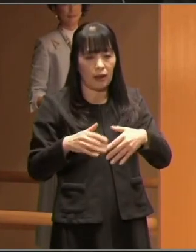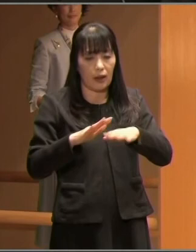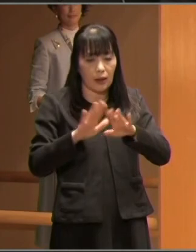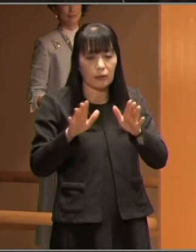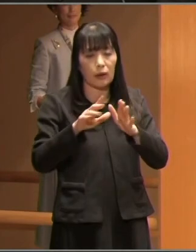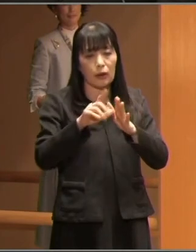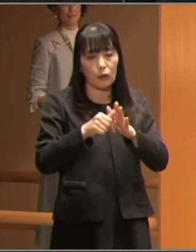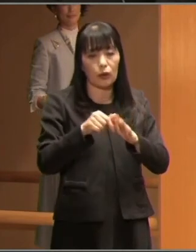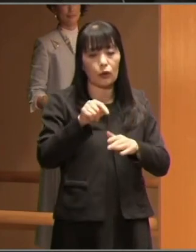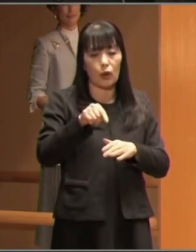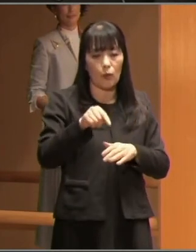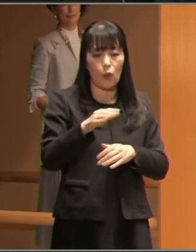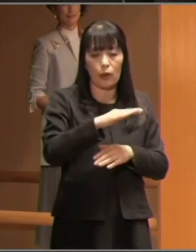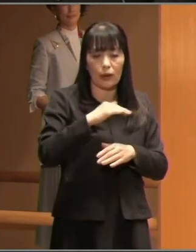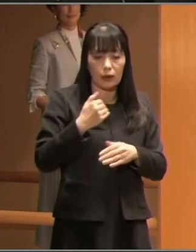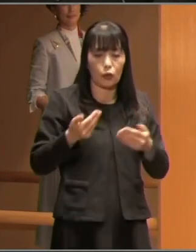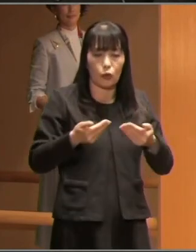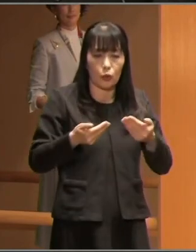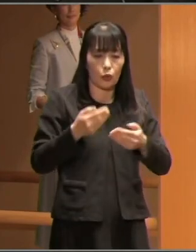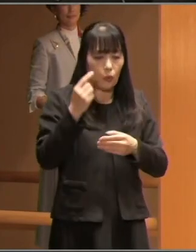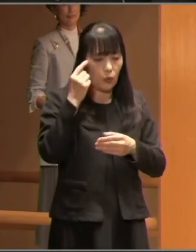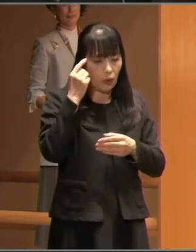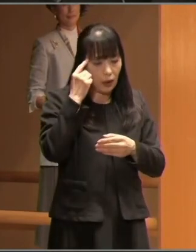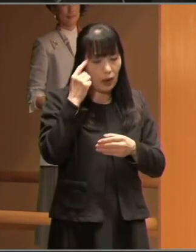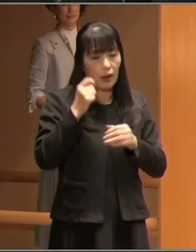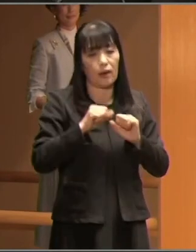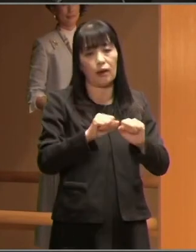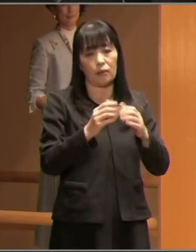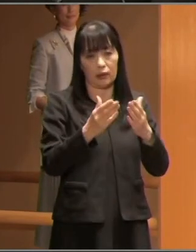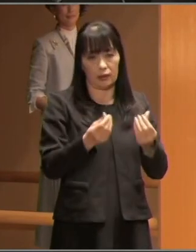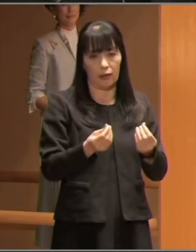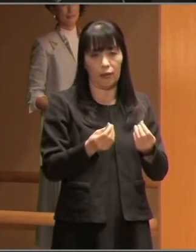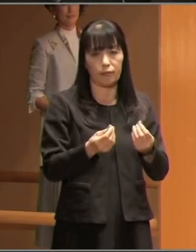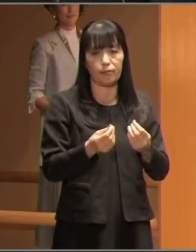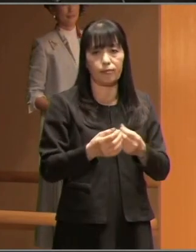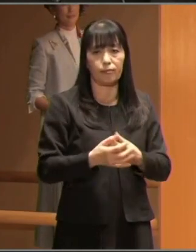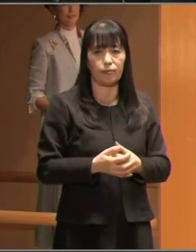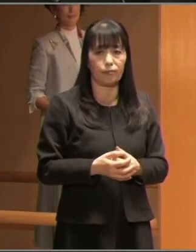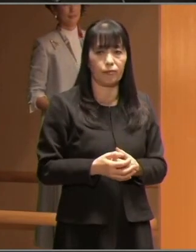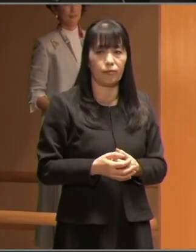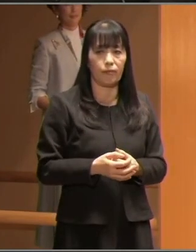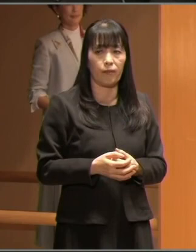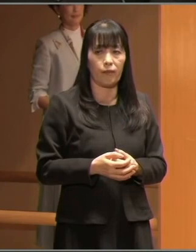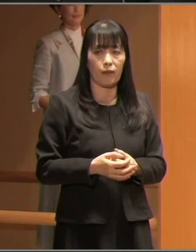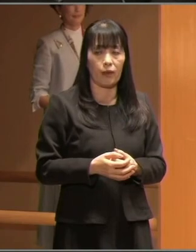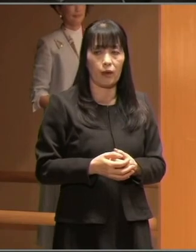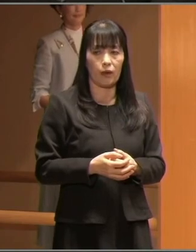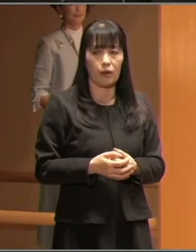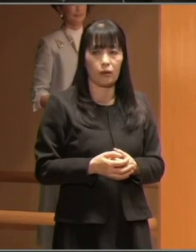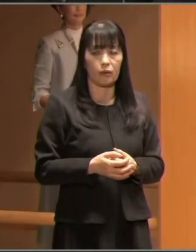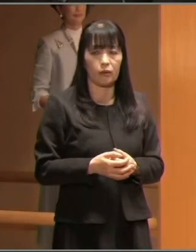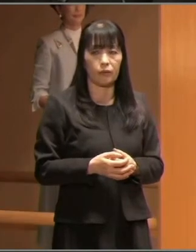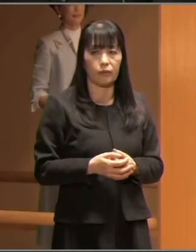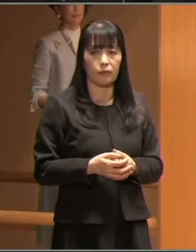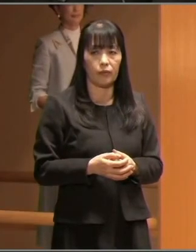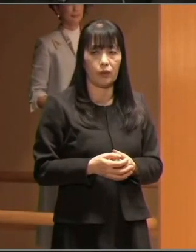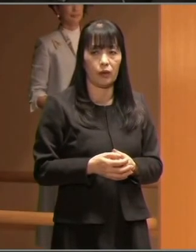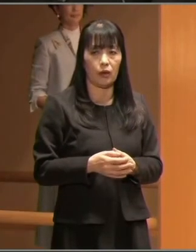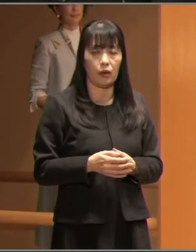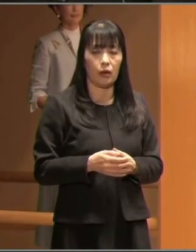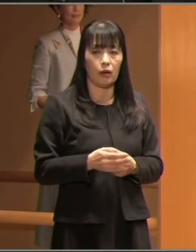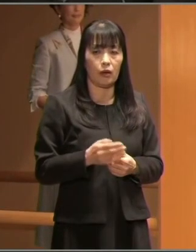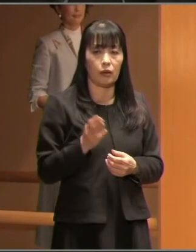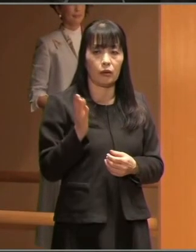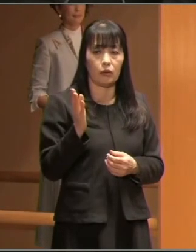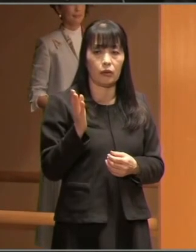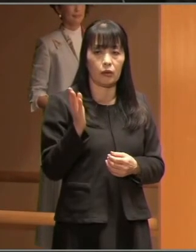market, we naturally thought that these paper for printing should be made by Isewashi too.